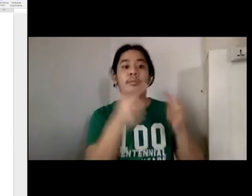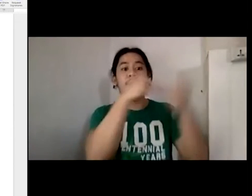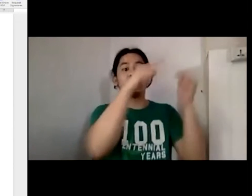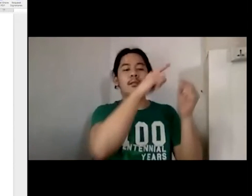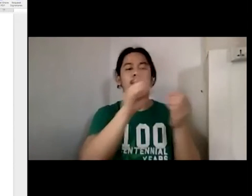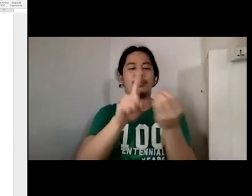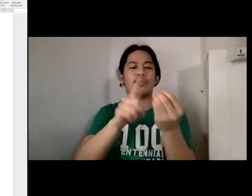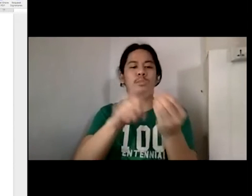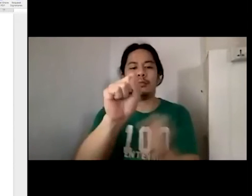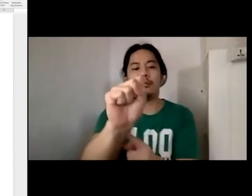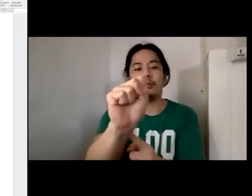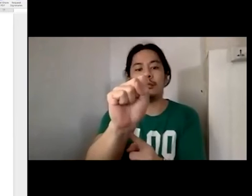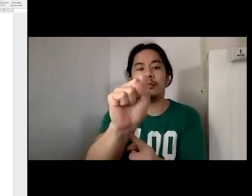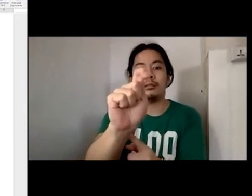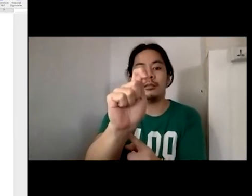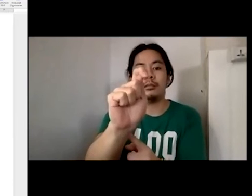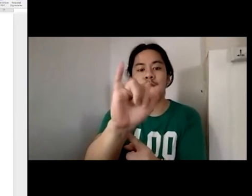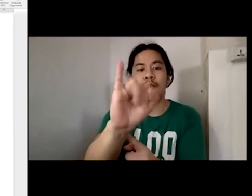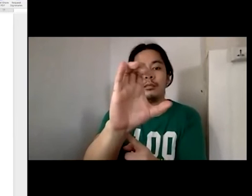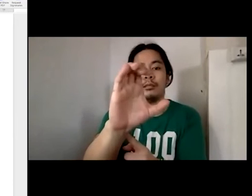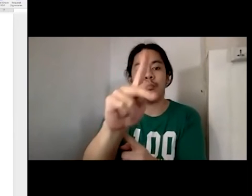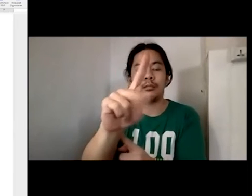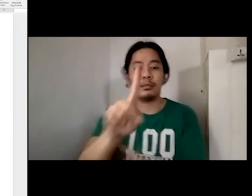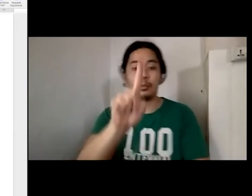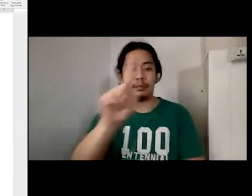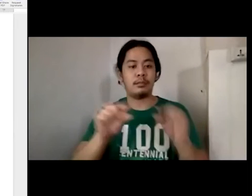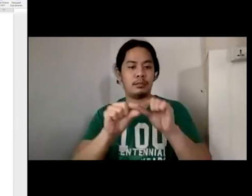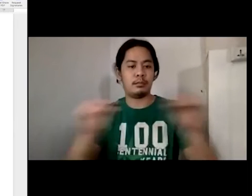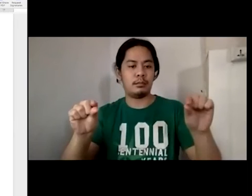Because remember, Dr. Woody just mentioned that